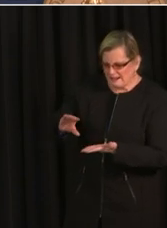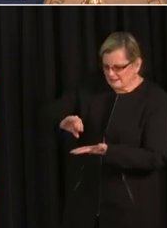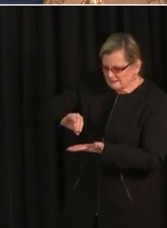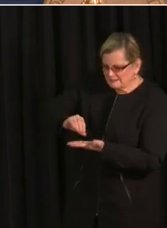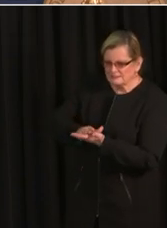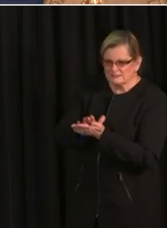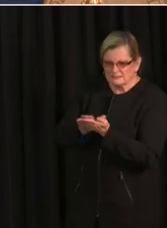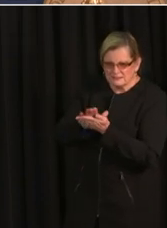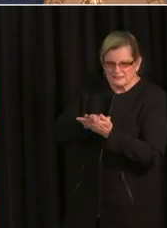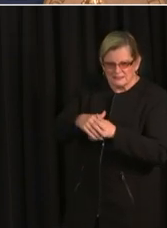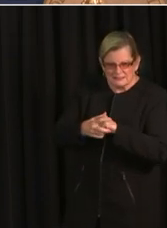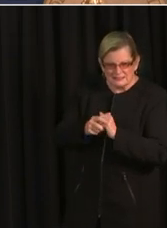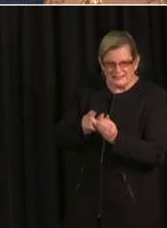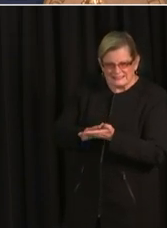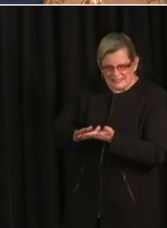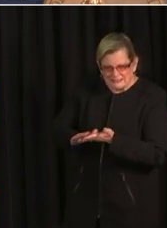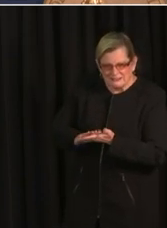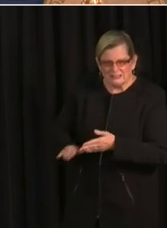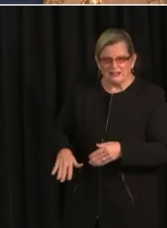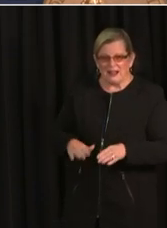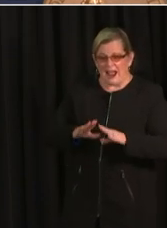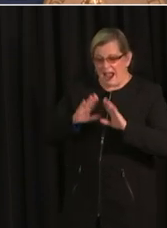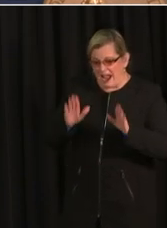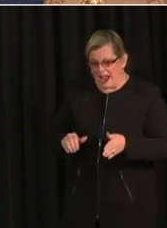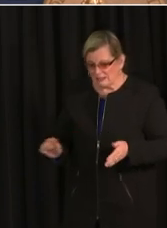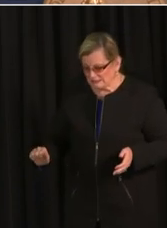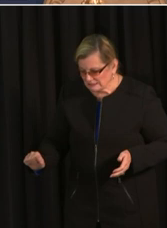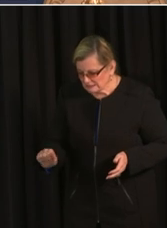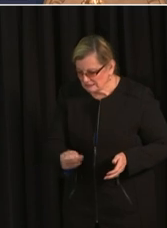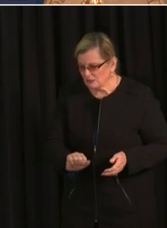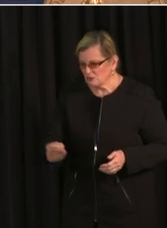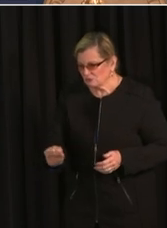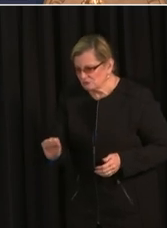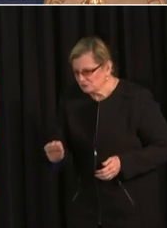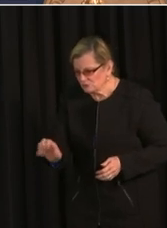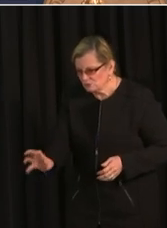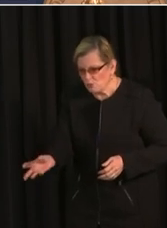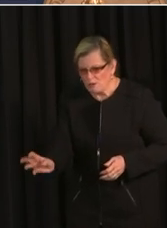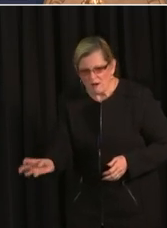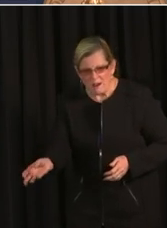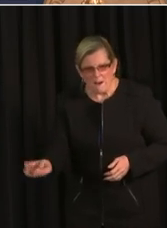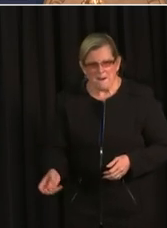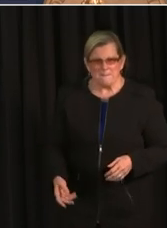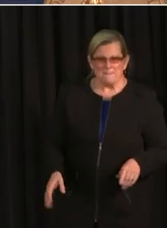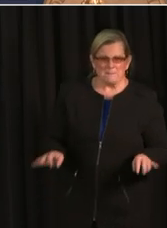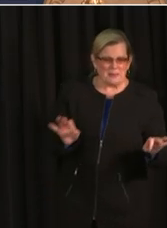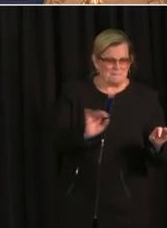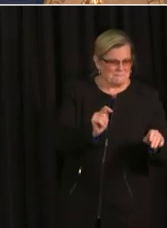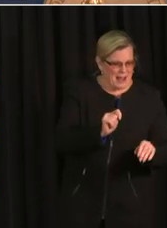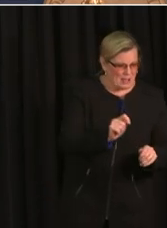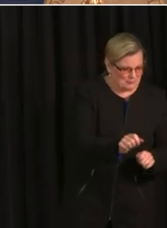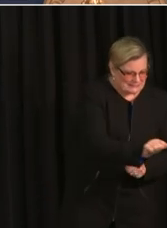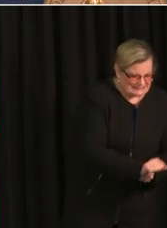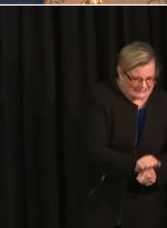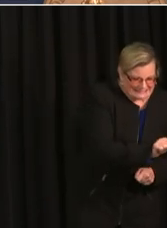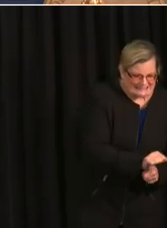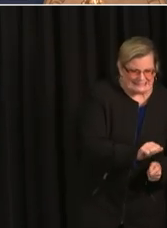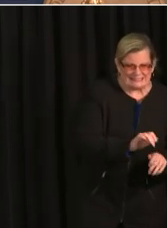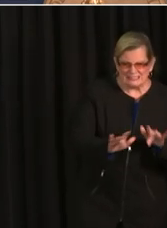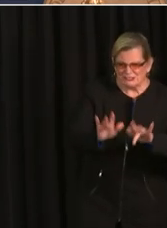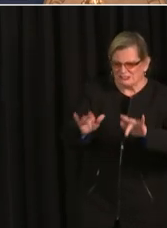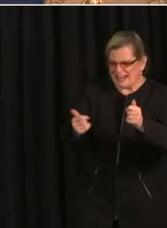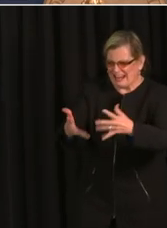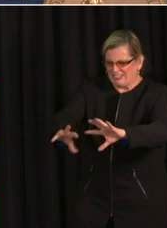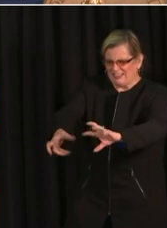frequently used parts of our house like doorknobs and countertops and bathrooms, all of those things sanitized. So